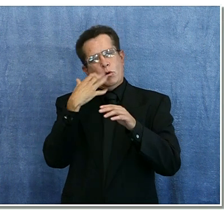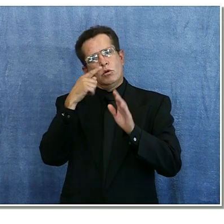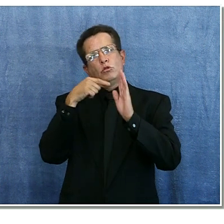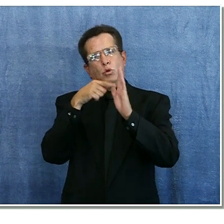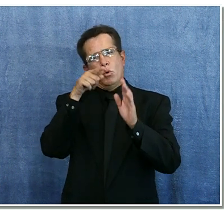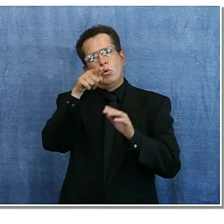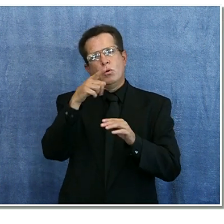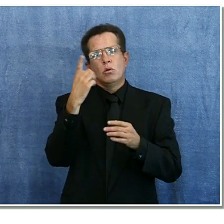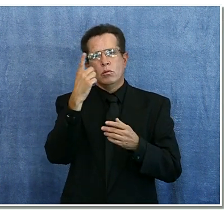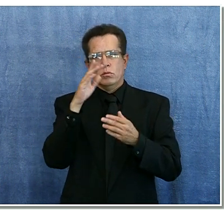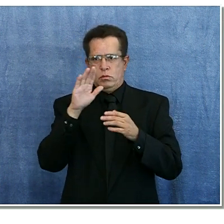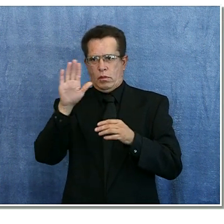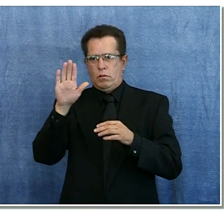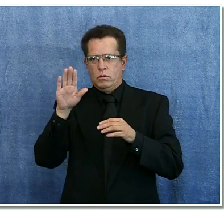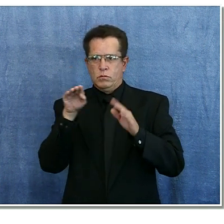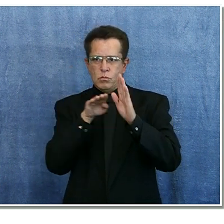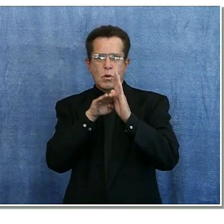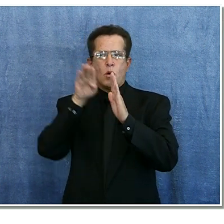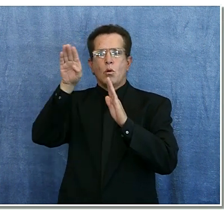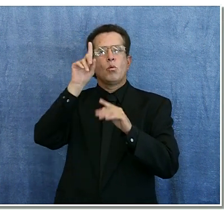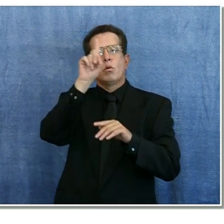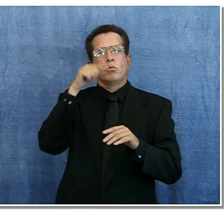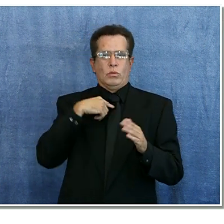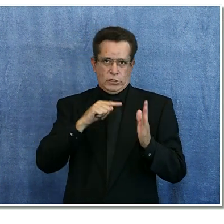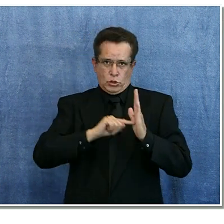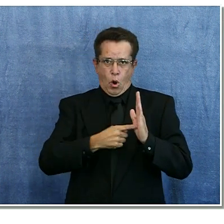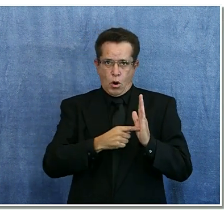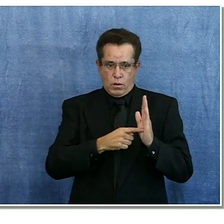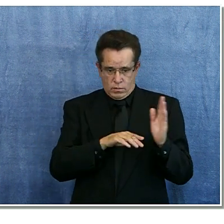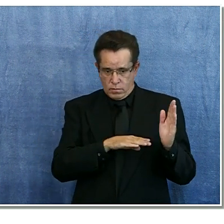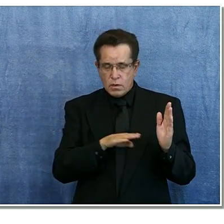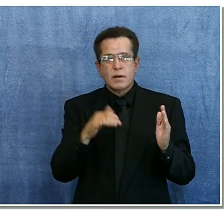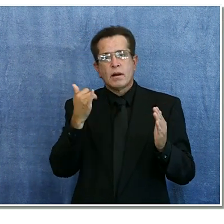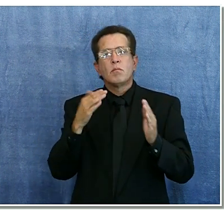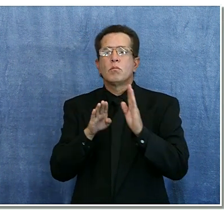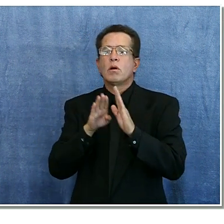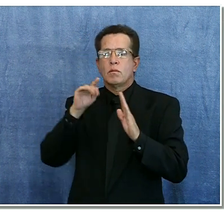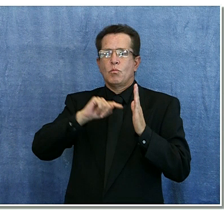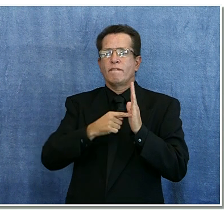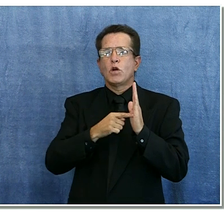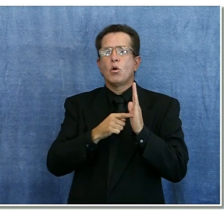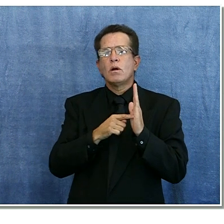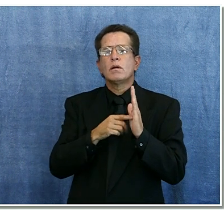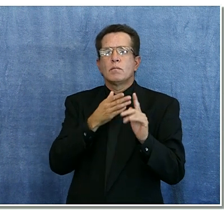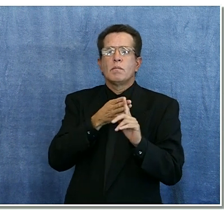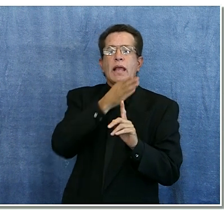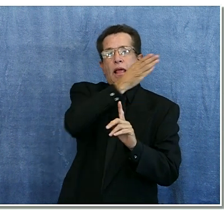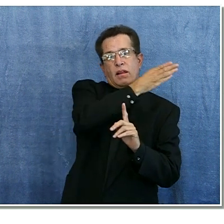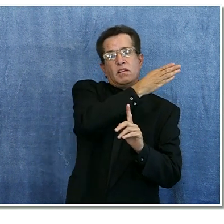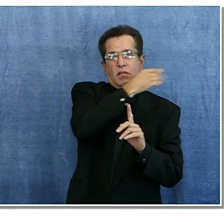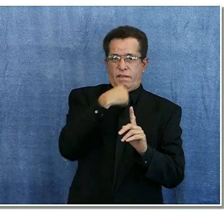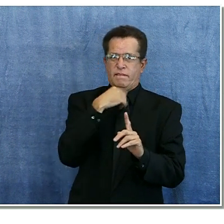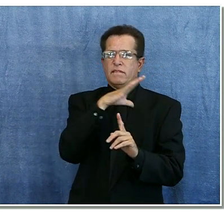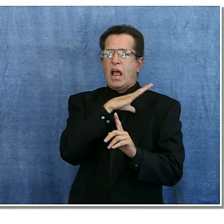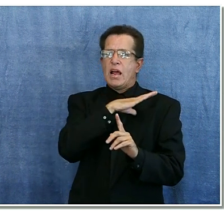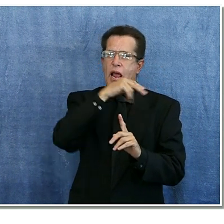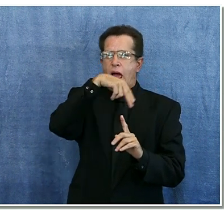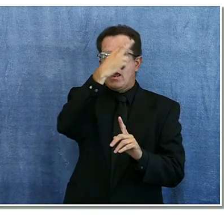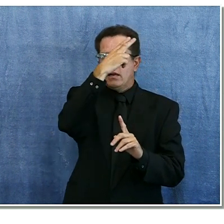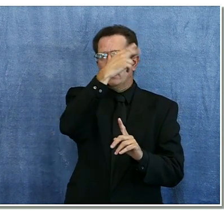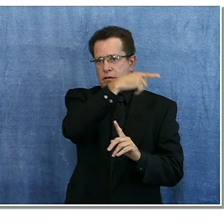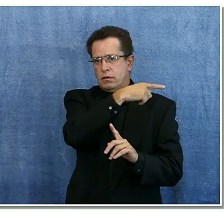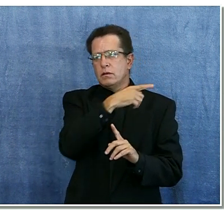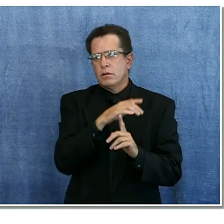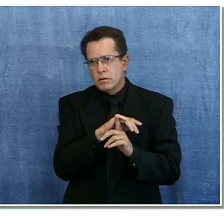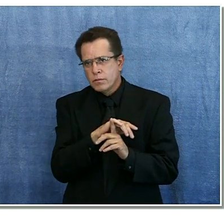progression based on where we started, well above the curve in the beginning of this table, or